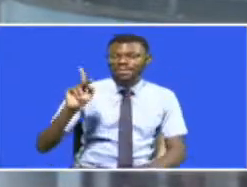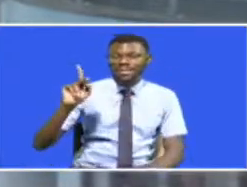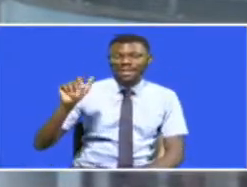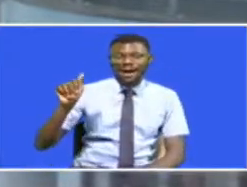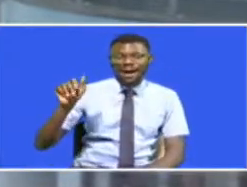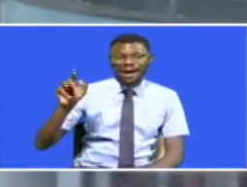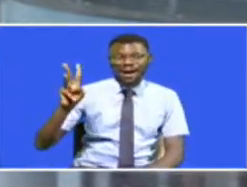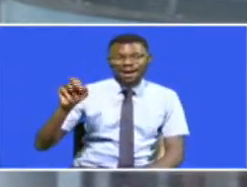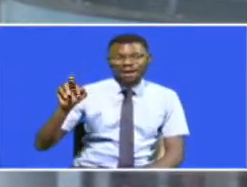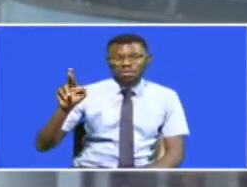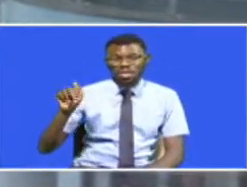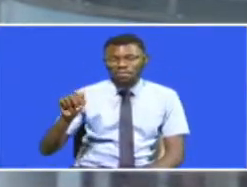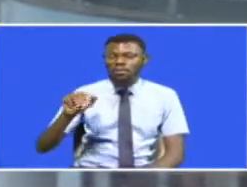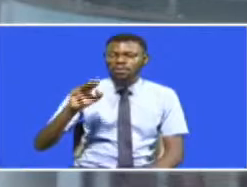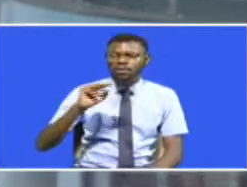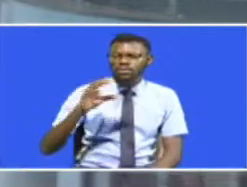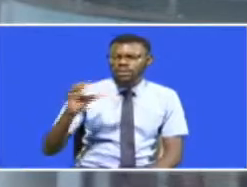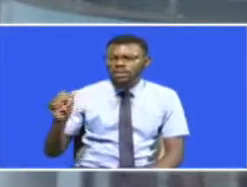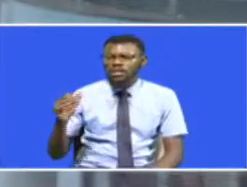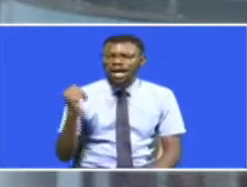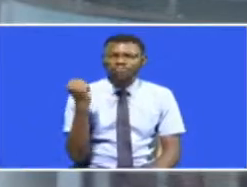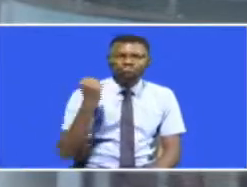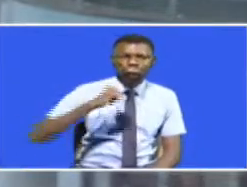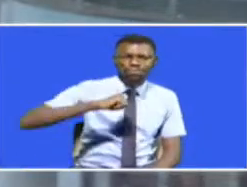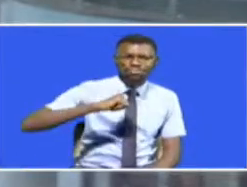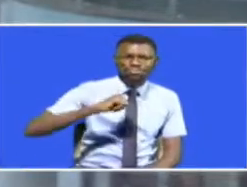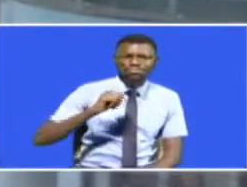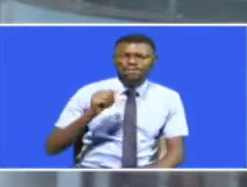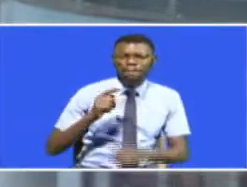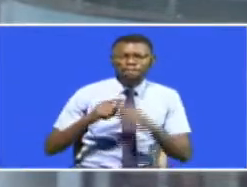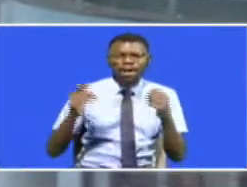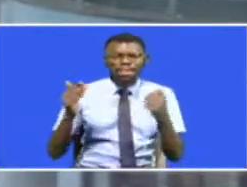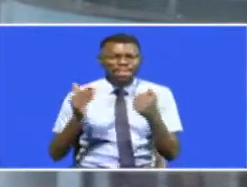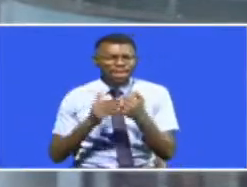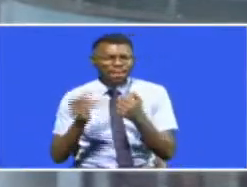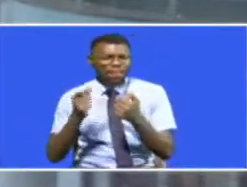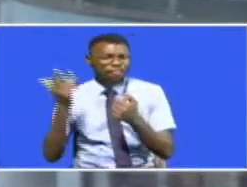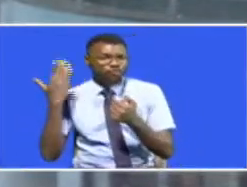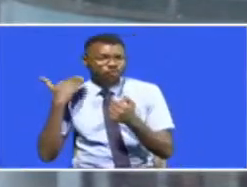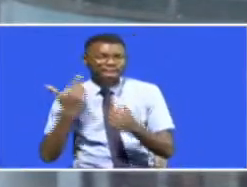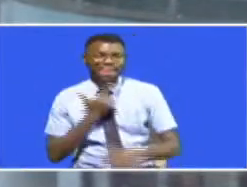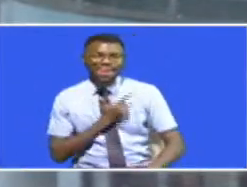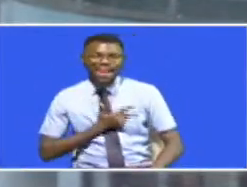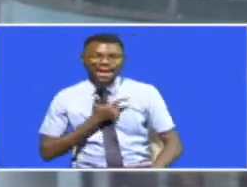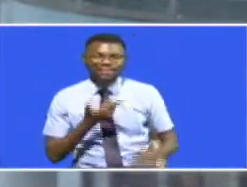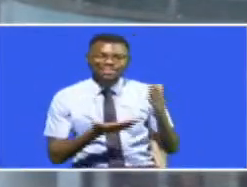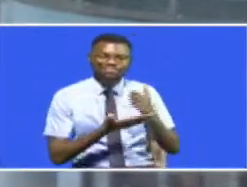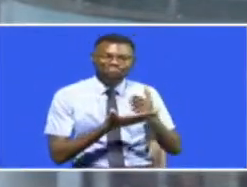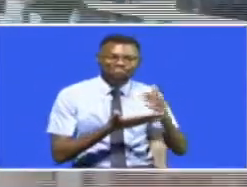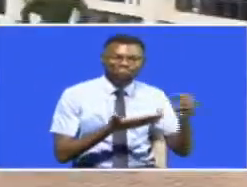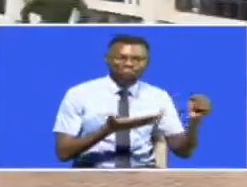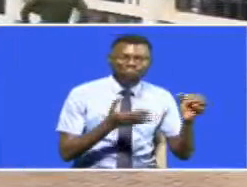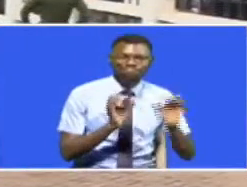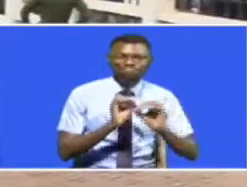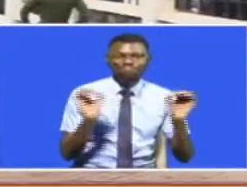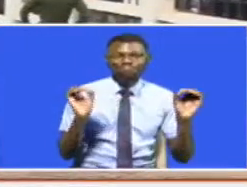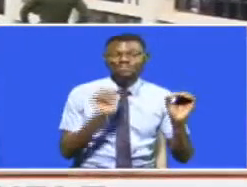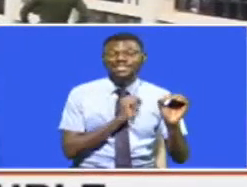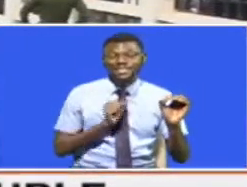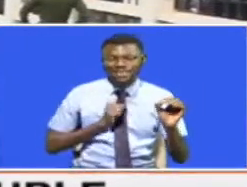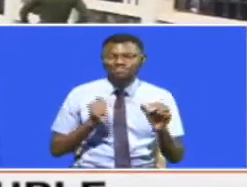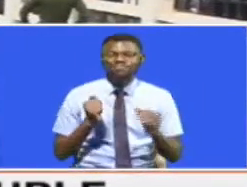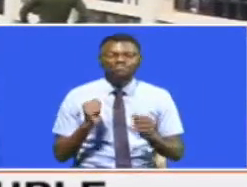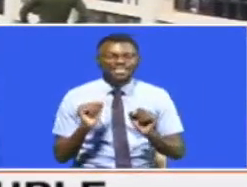from MCAs barely 9 months after surviving an impeachment motion at the Senate. Clement Masombo reports.